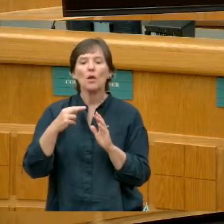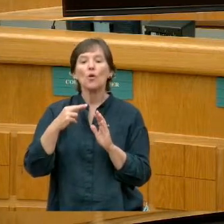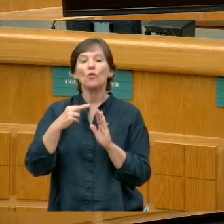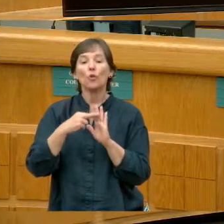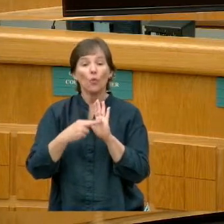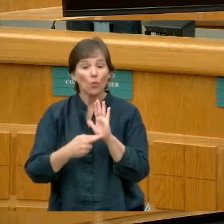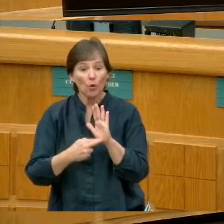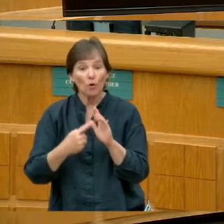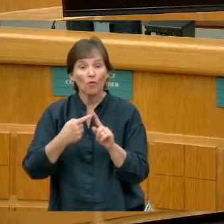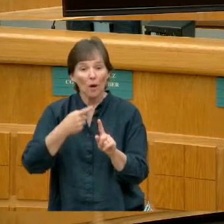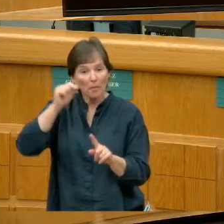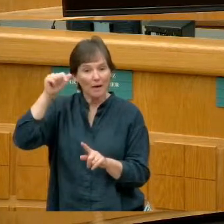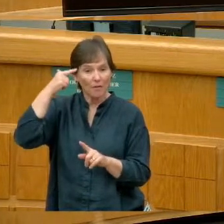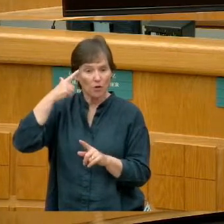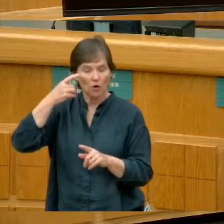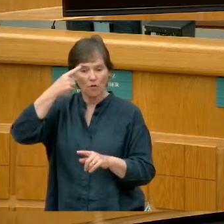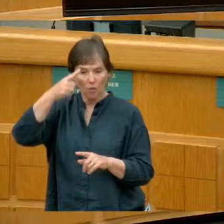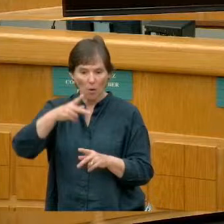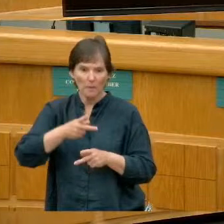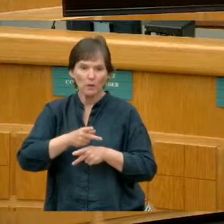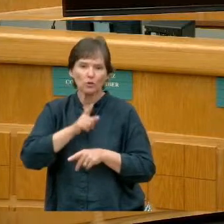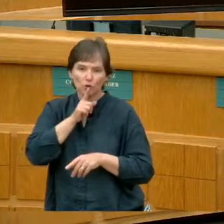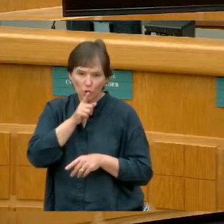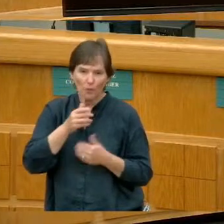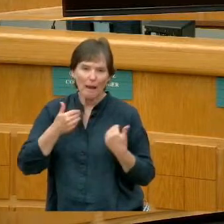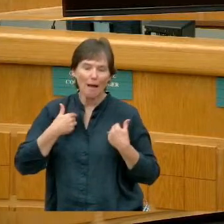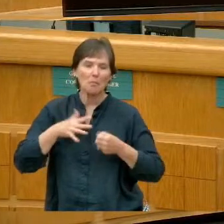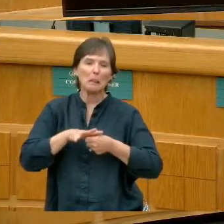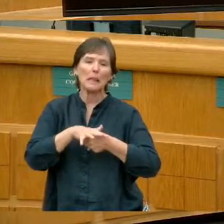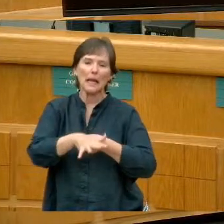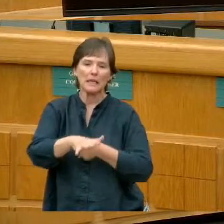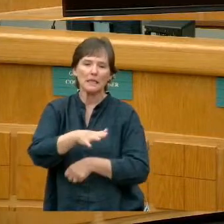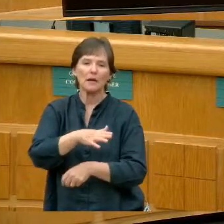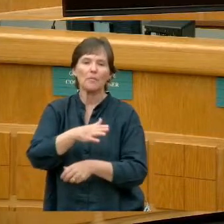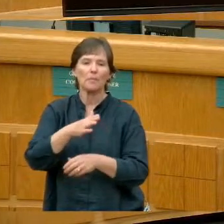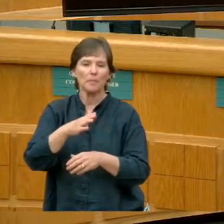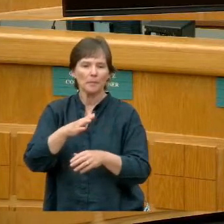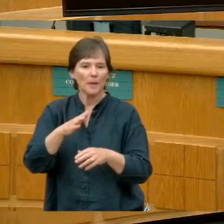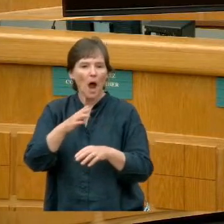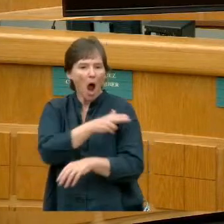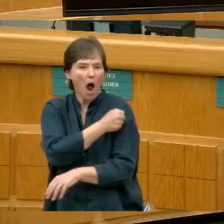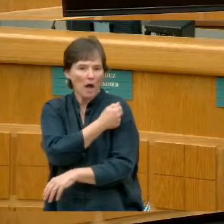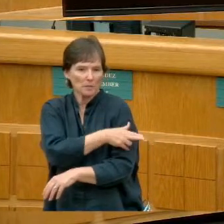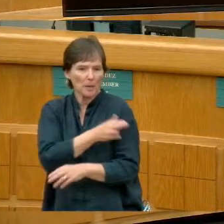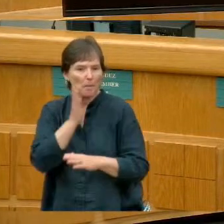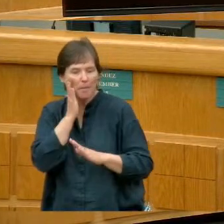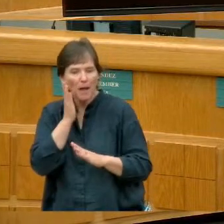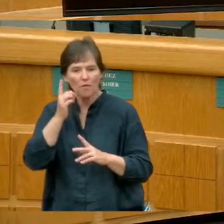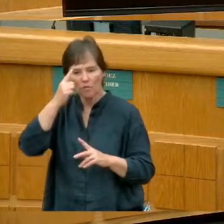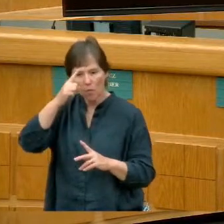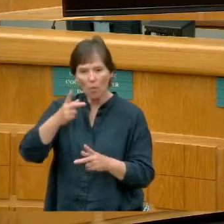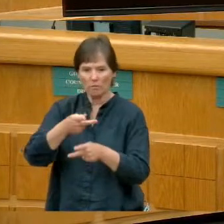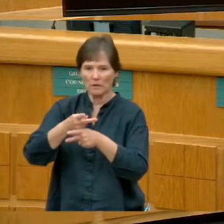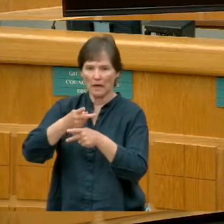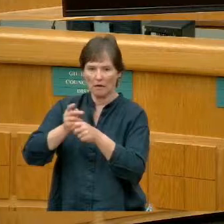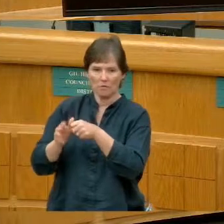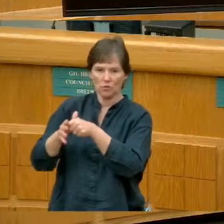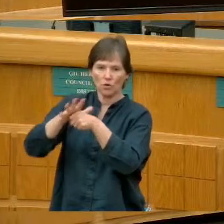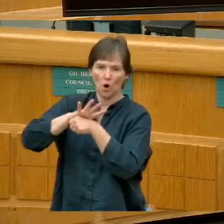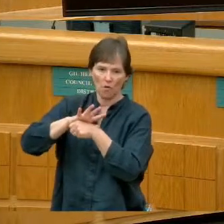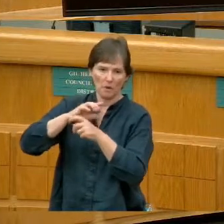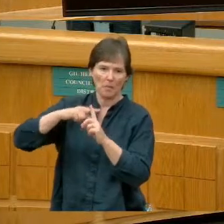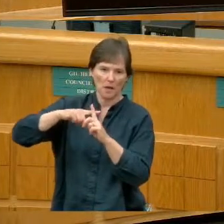these COVID-19 patients. I can tell you that Christus Spohn has 55% of its hospital census